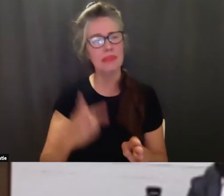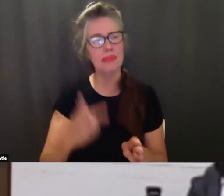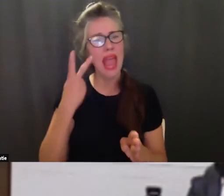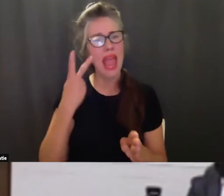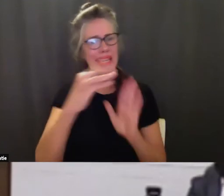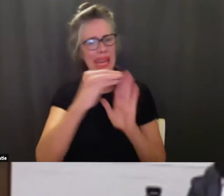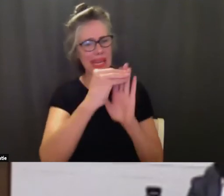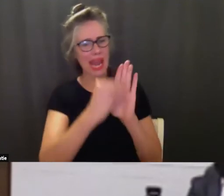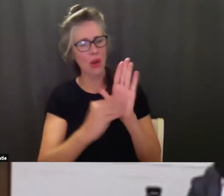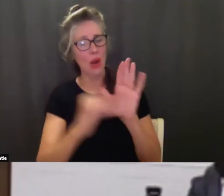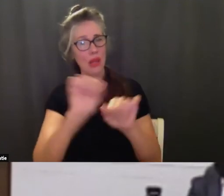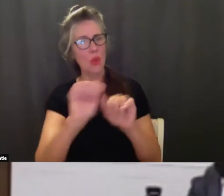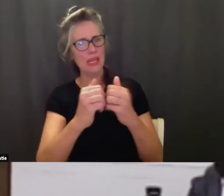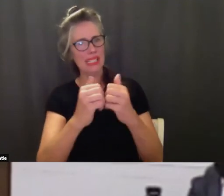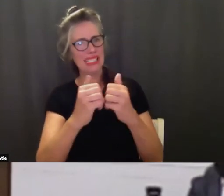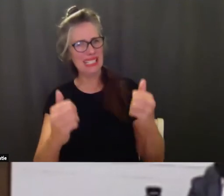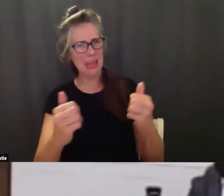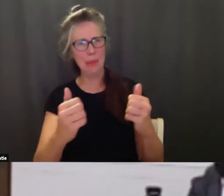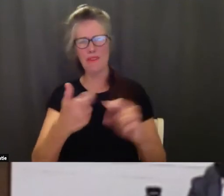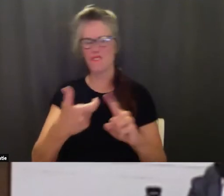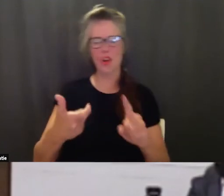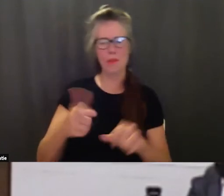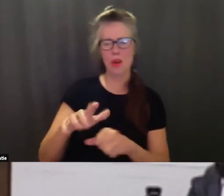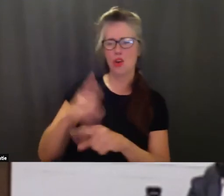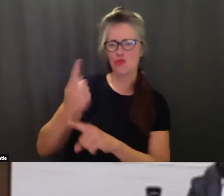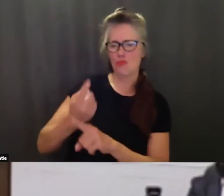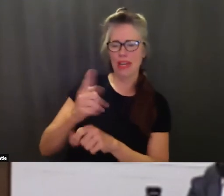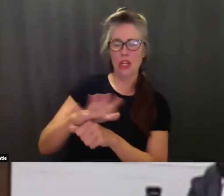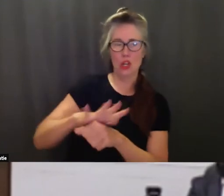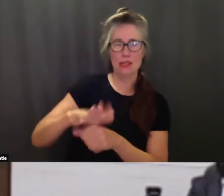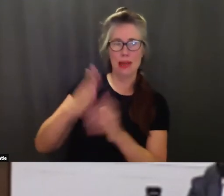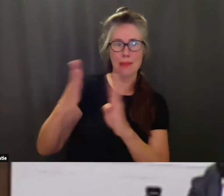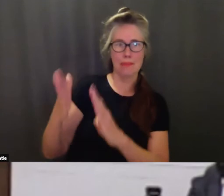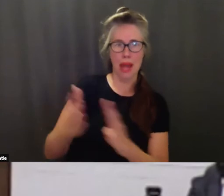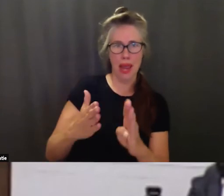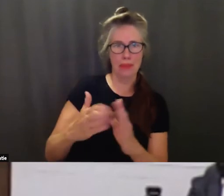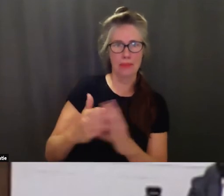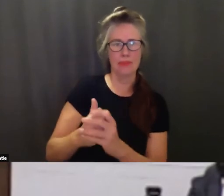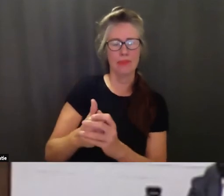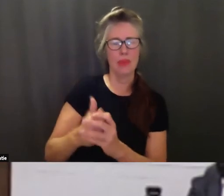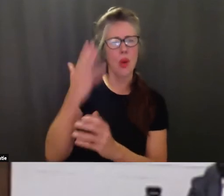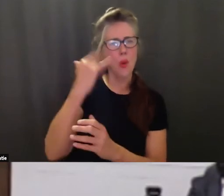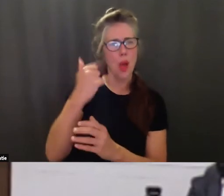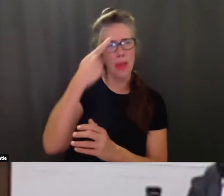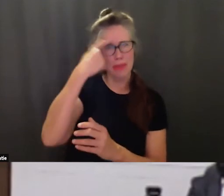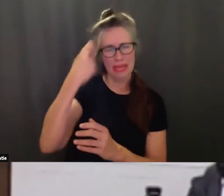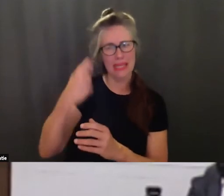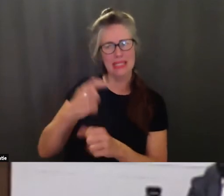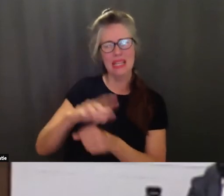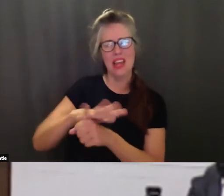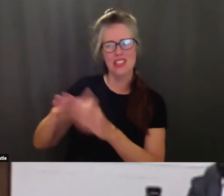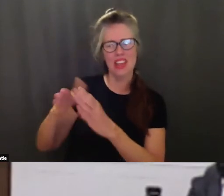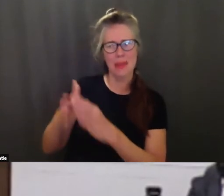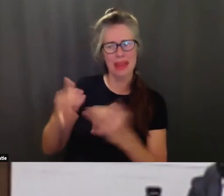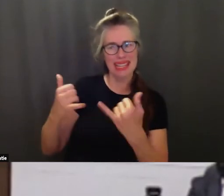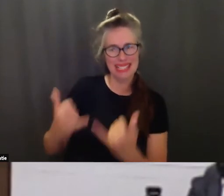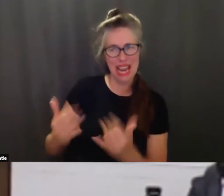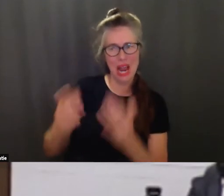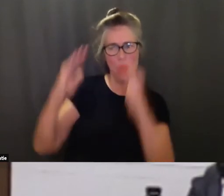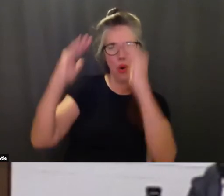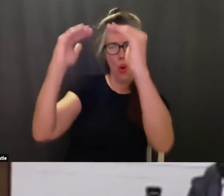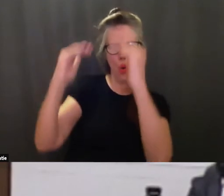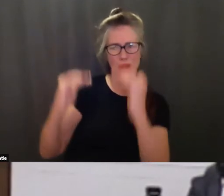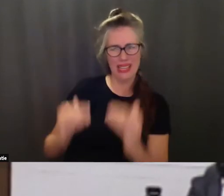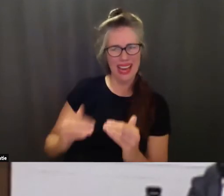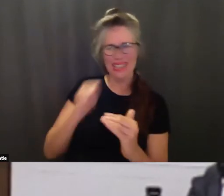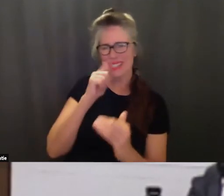work separately from the site plan. The way the site plans are currently organized doesn't necessarily